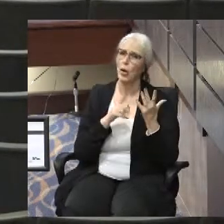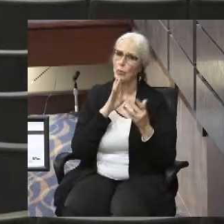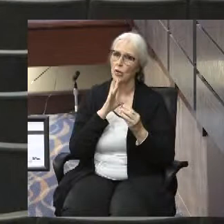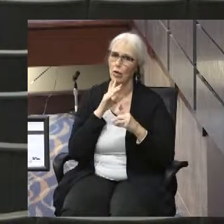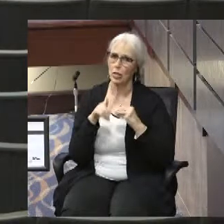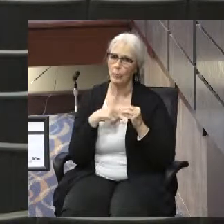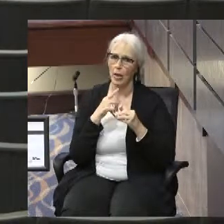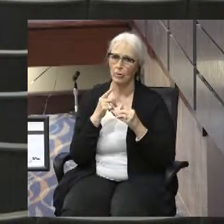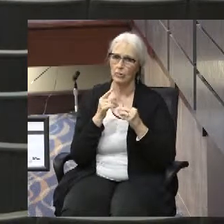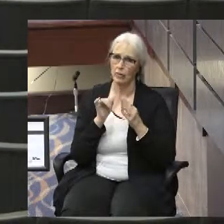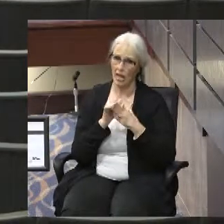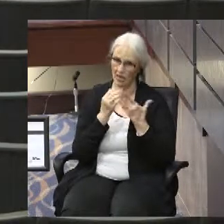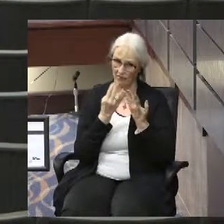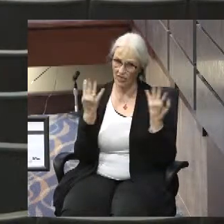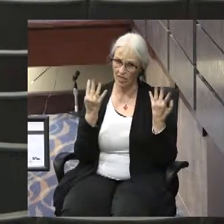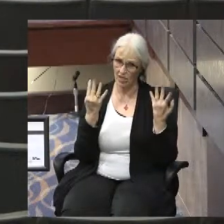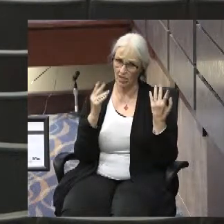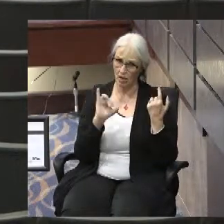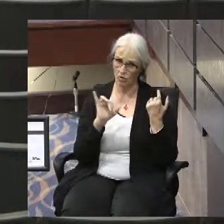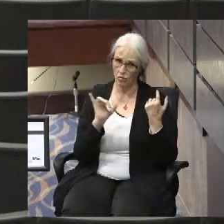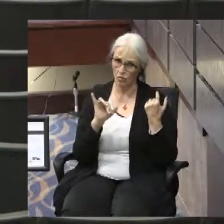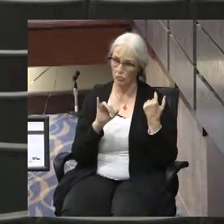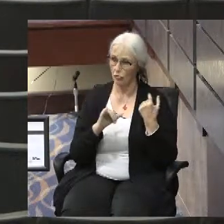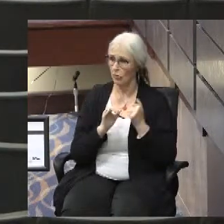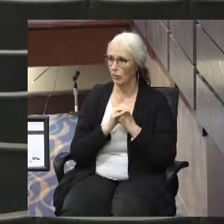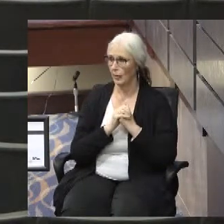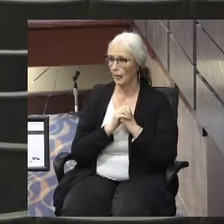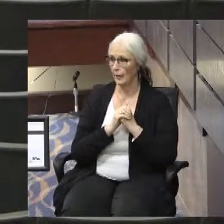there gonna be a fence there?